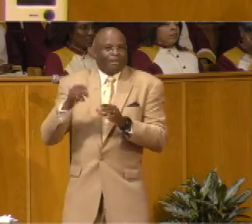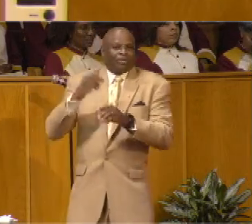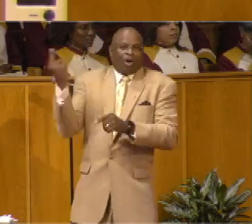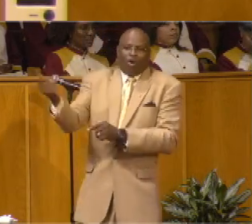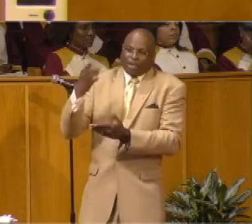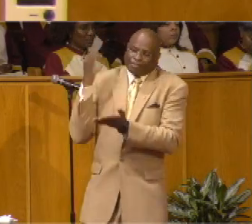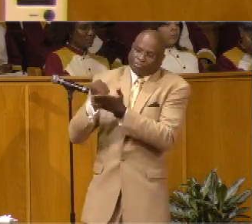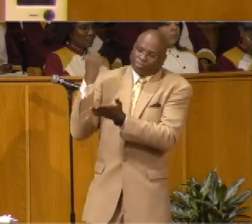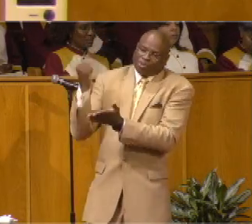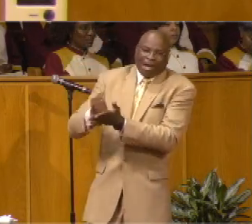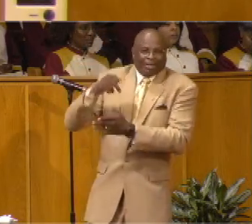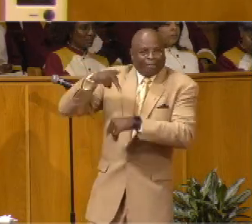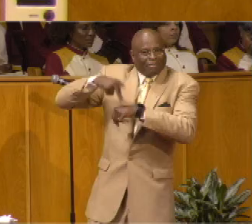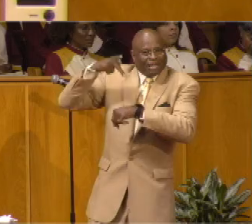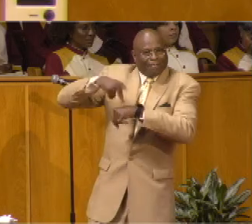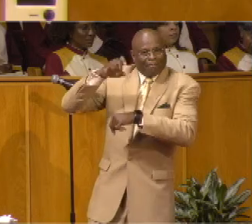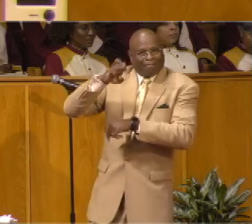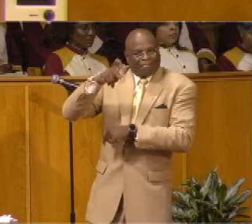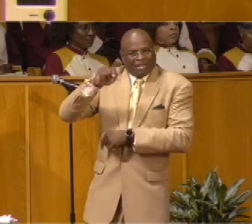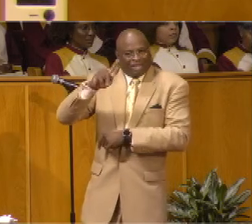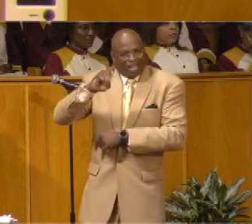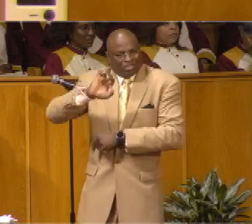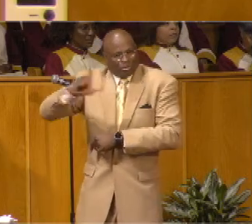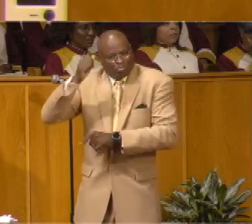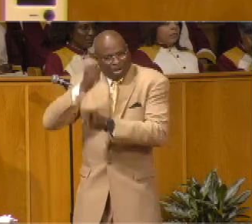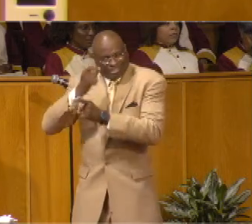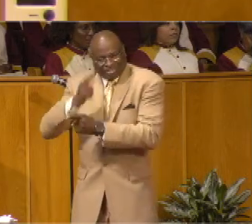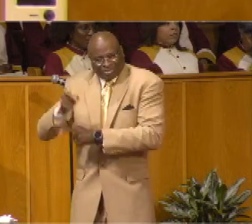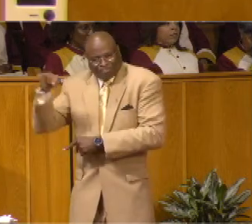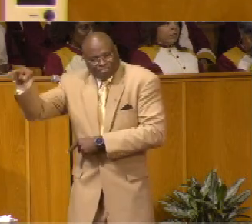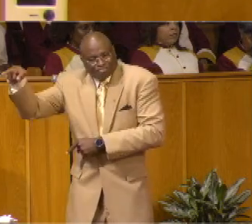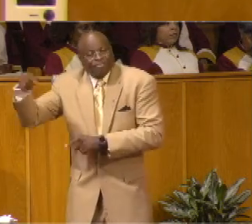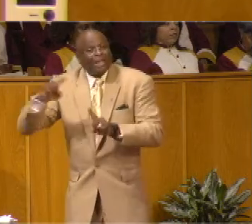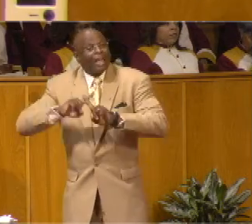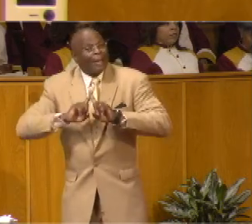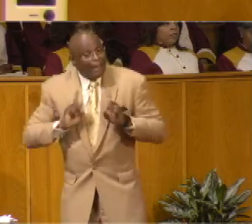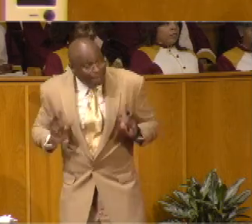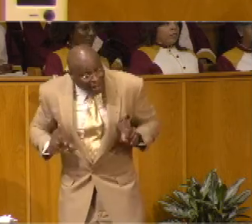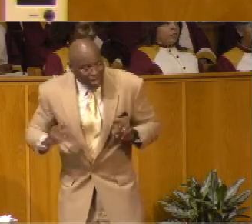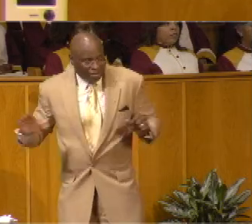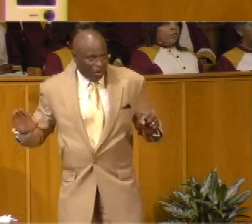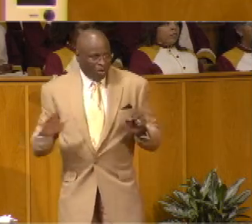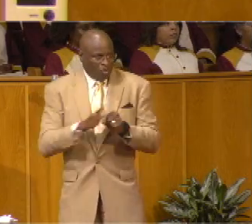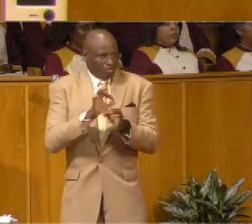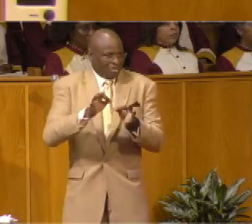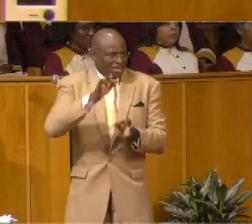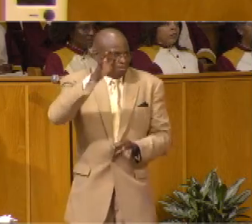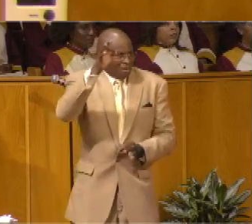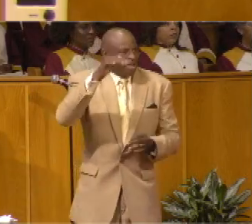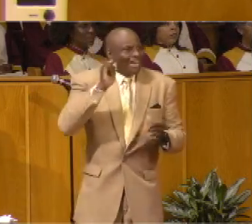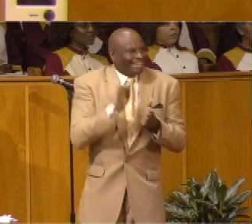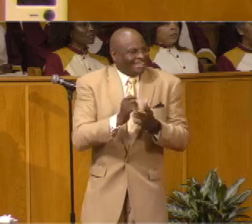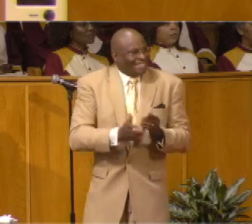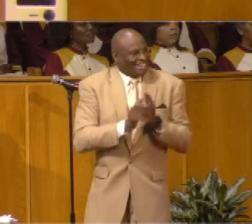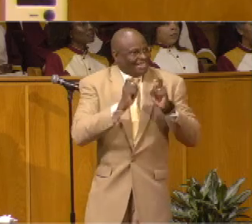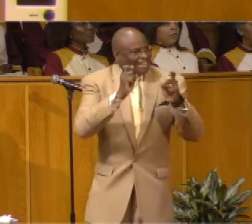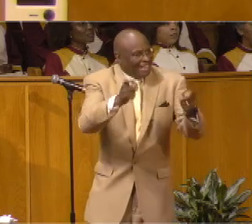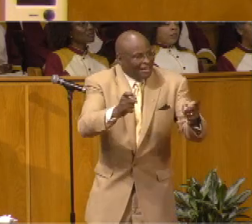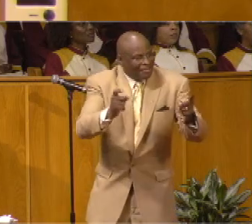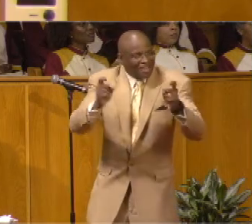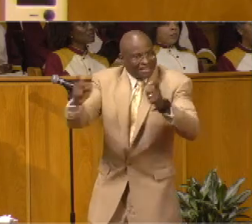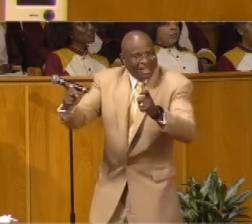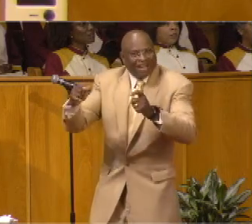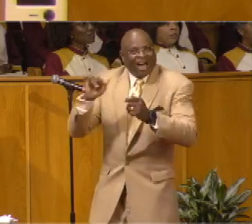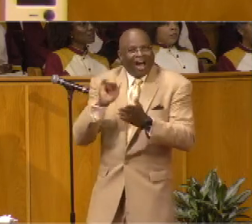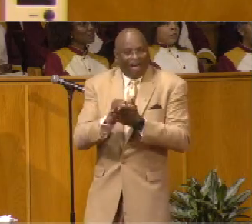accessible to our Pentecostal brothers and sisters, but rather the Holy Spirit is the gift of